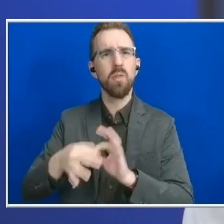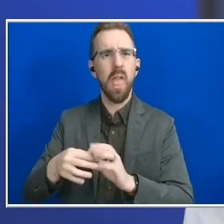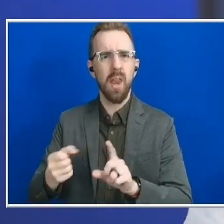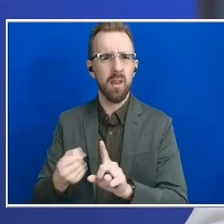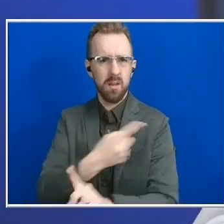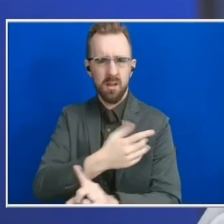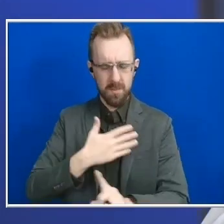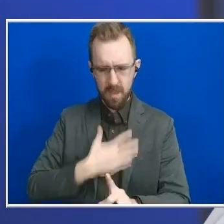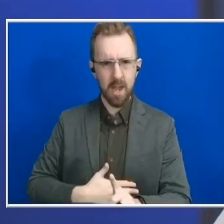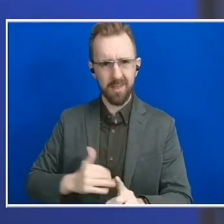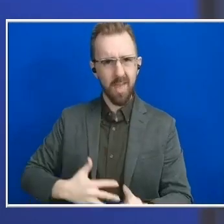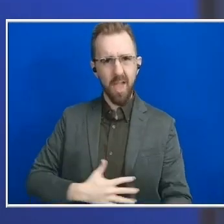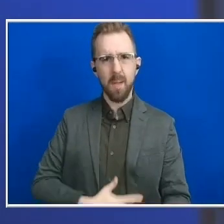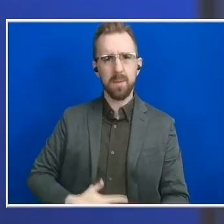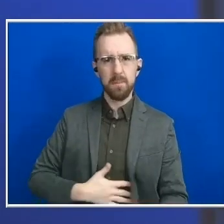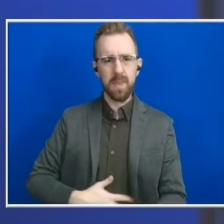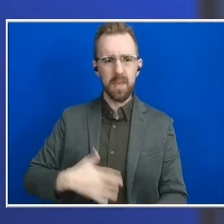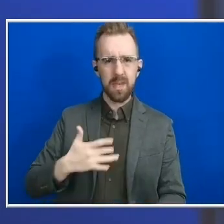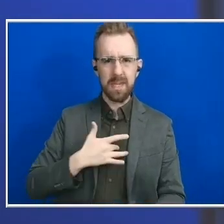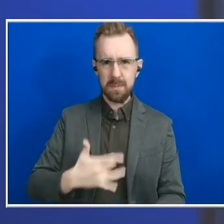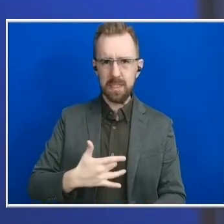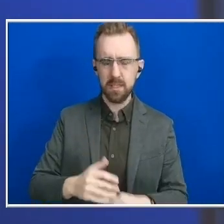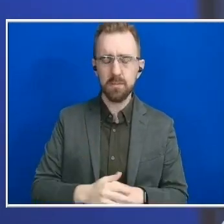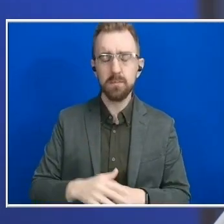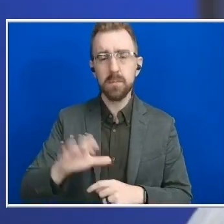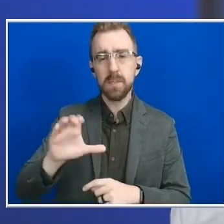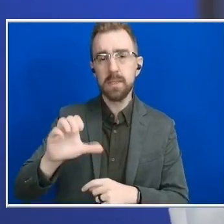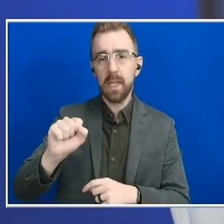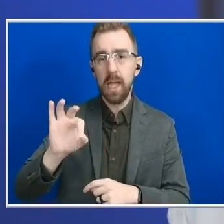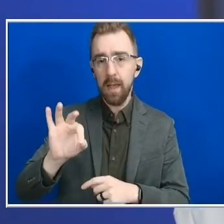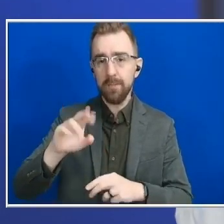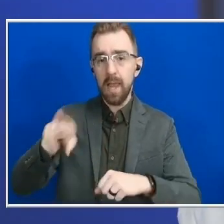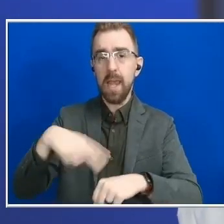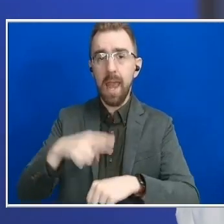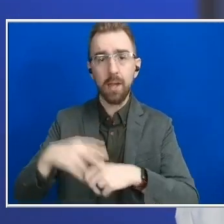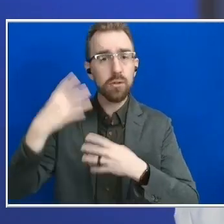abdomen. The way that CSF naturally drains is